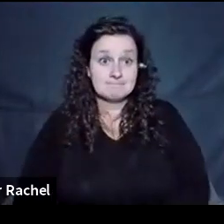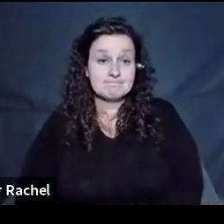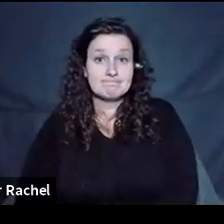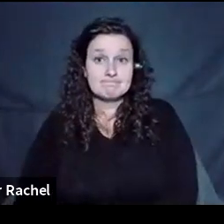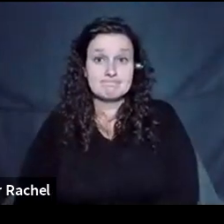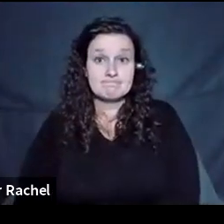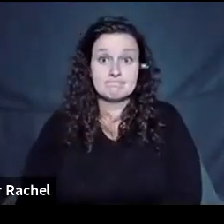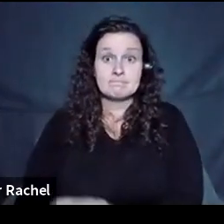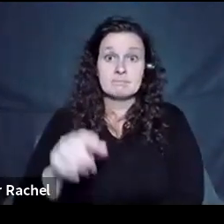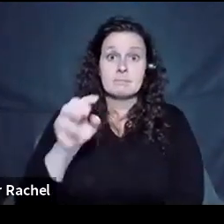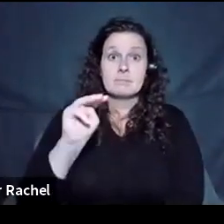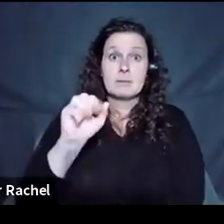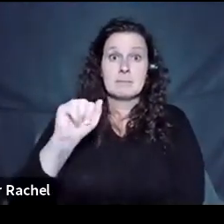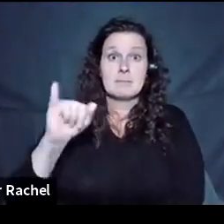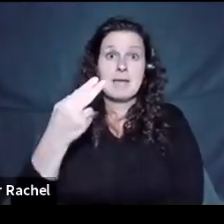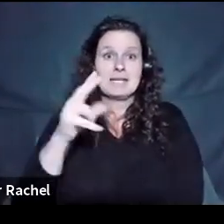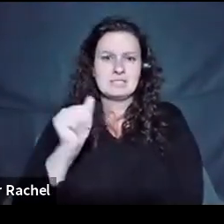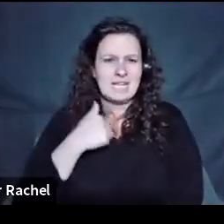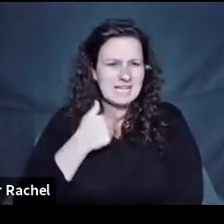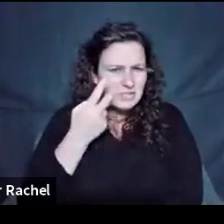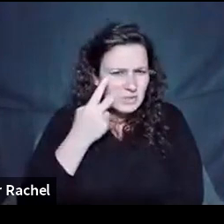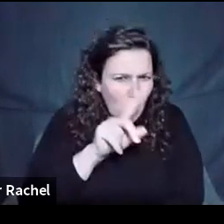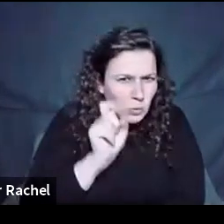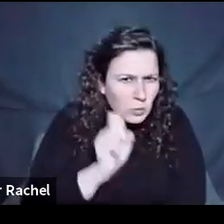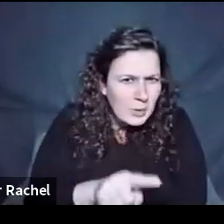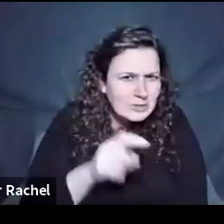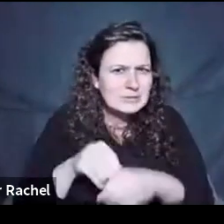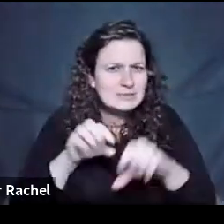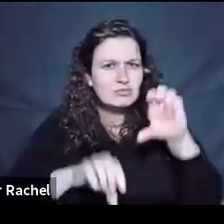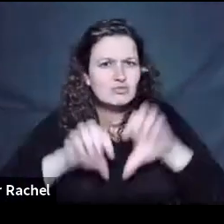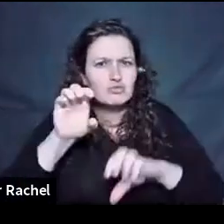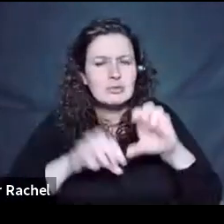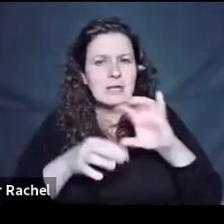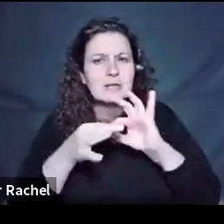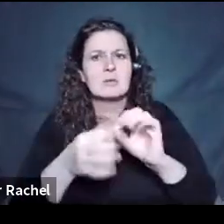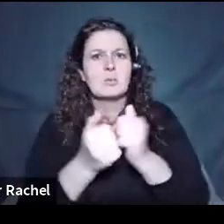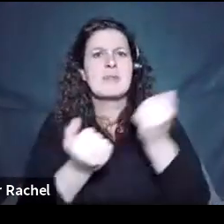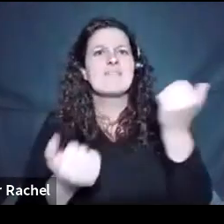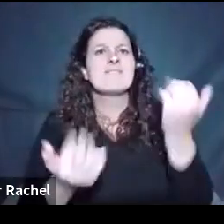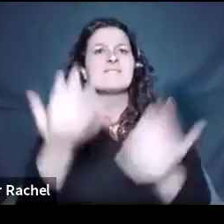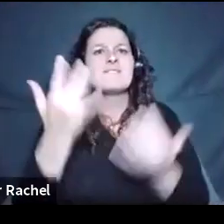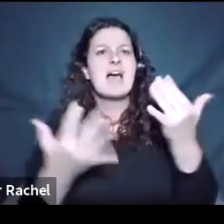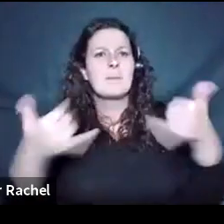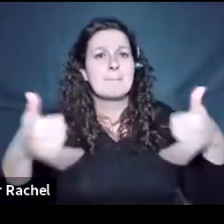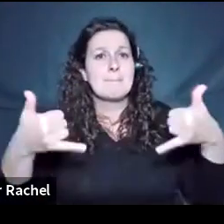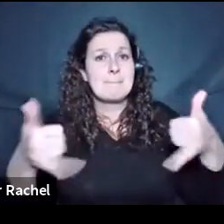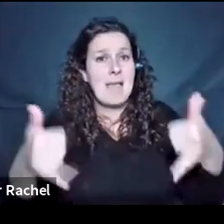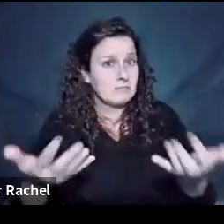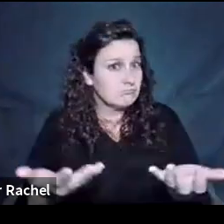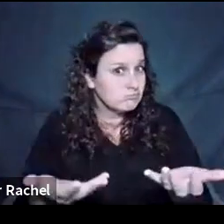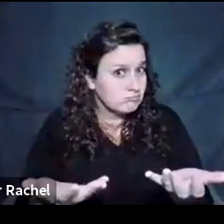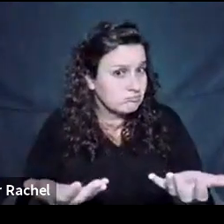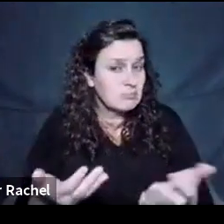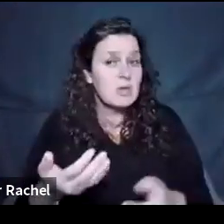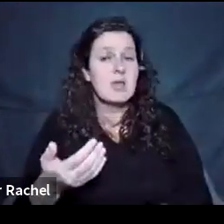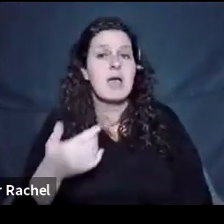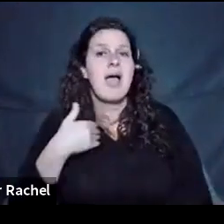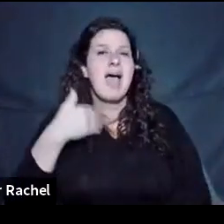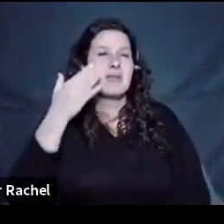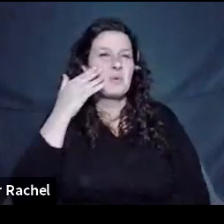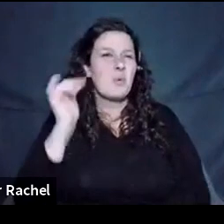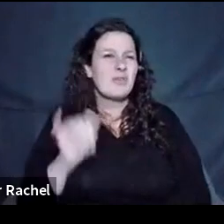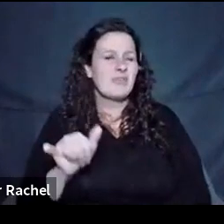There's a question that I just saw in chat about what fire play is. I know that's